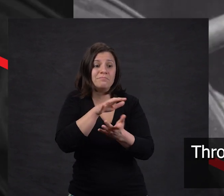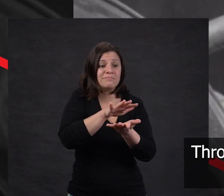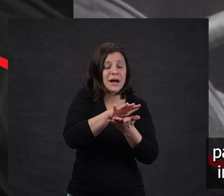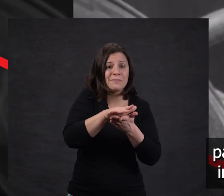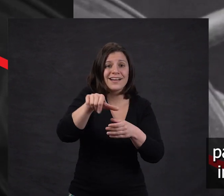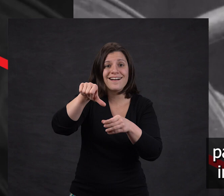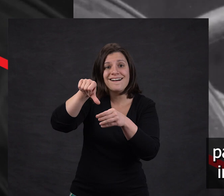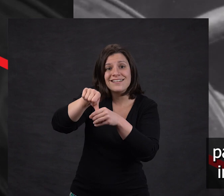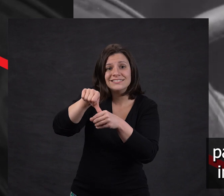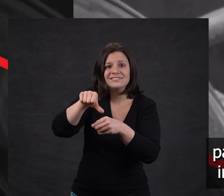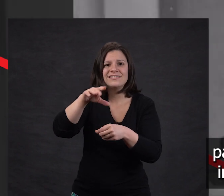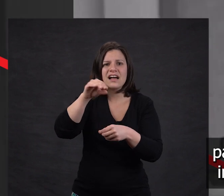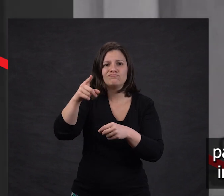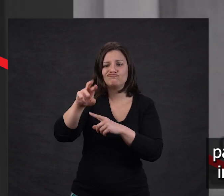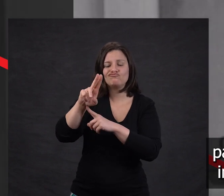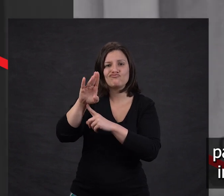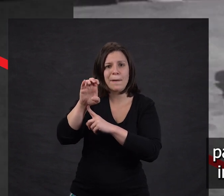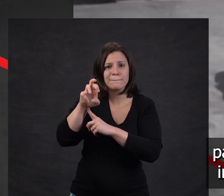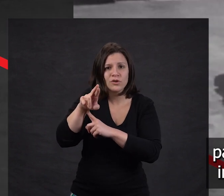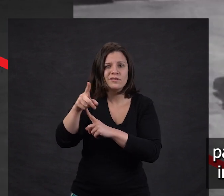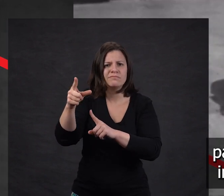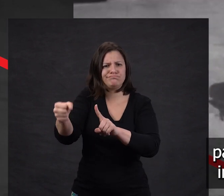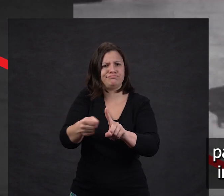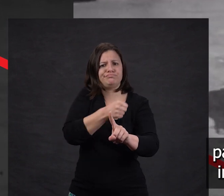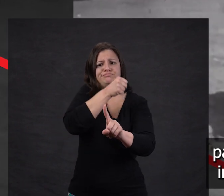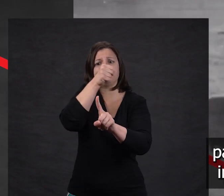rubber impacted the school most.